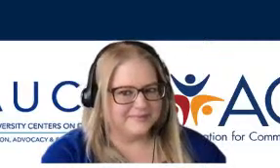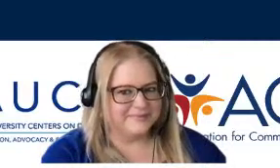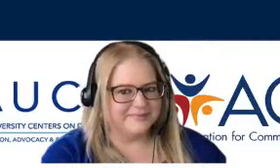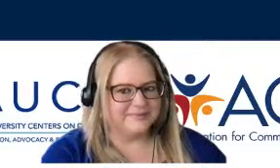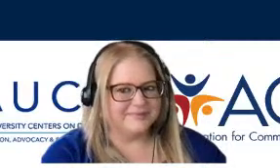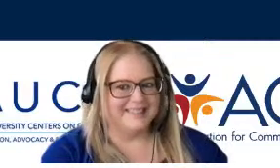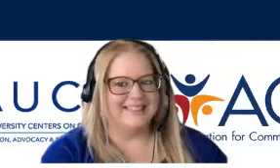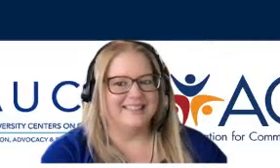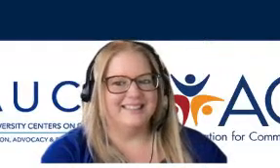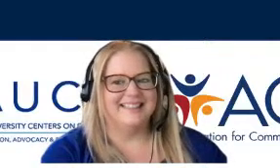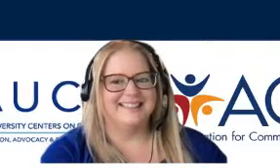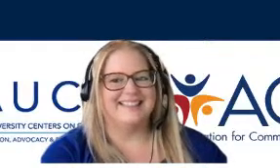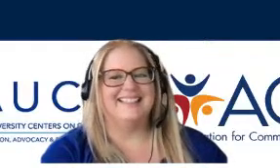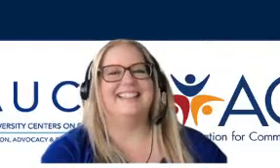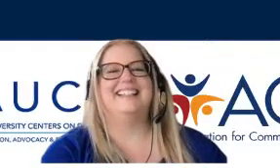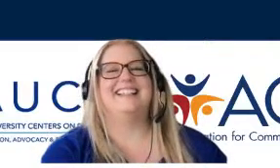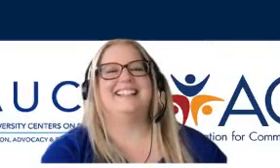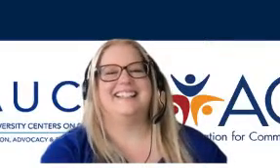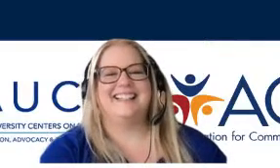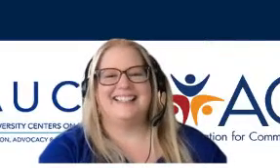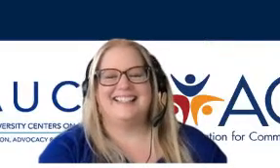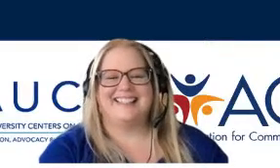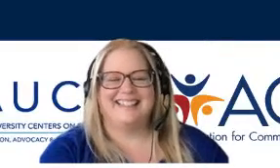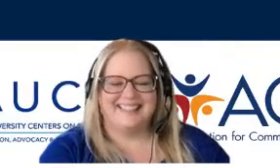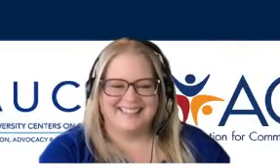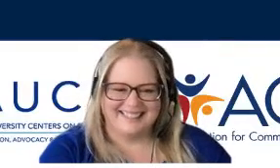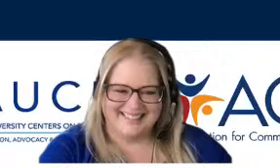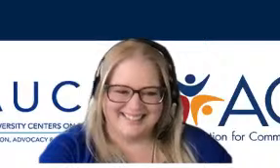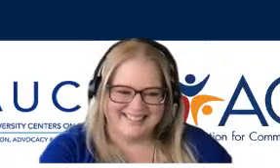I muted you. I didn't think that was intentional.